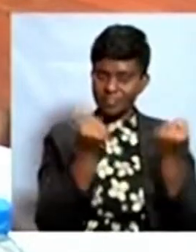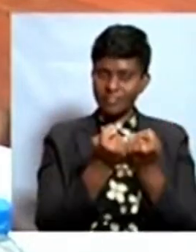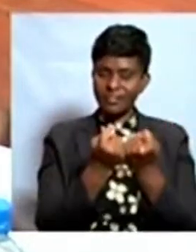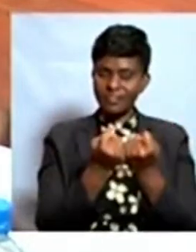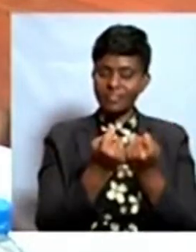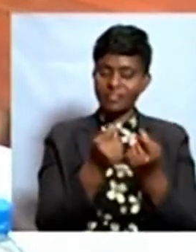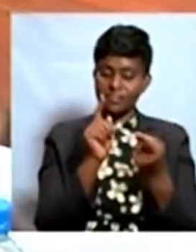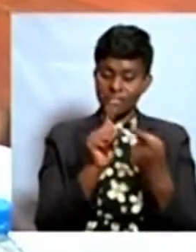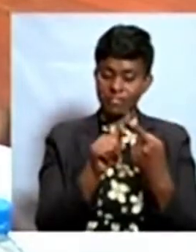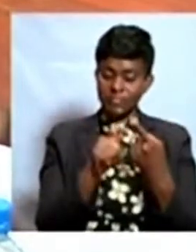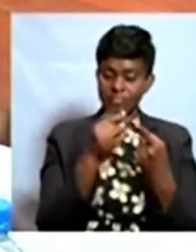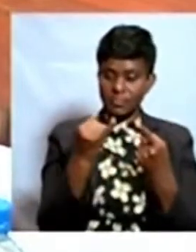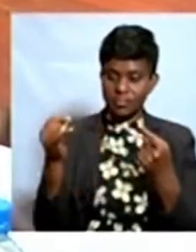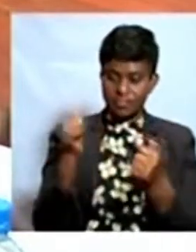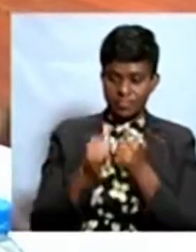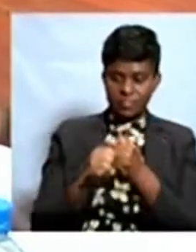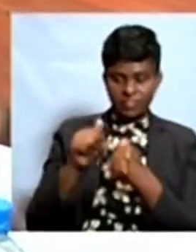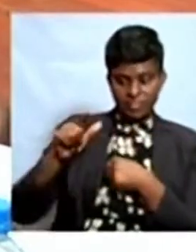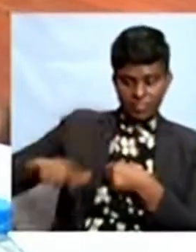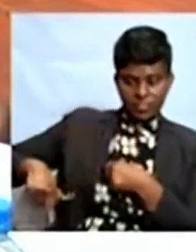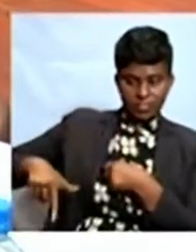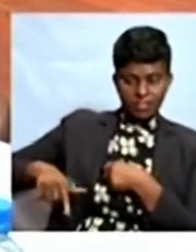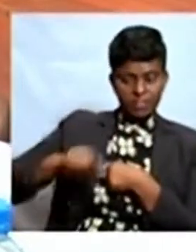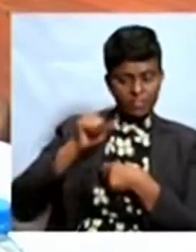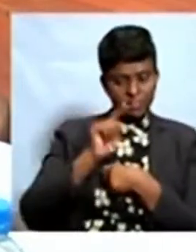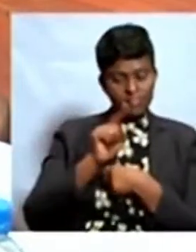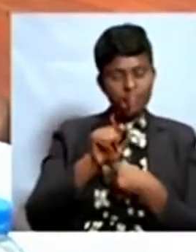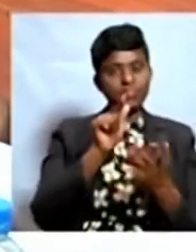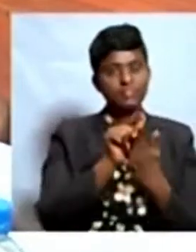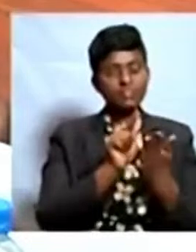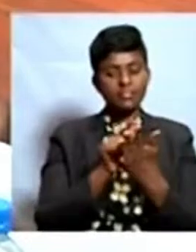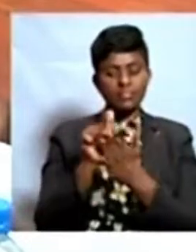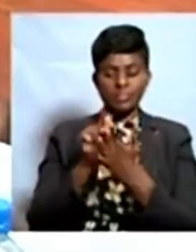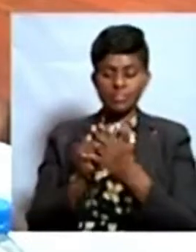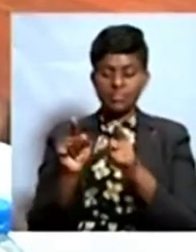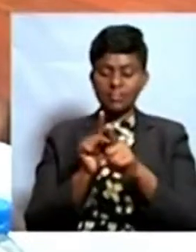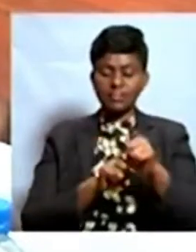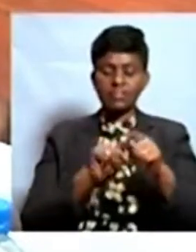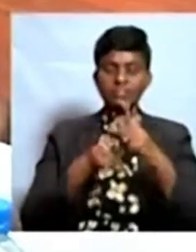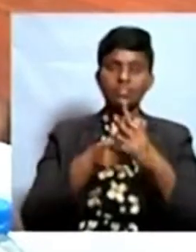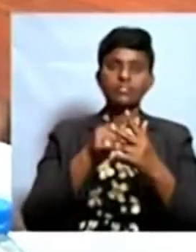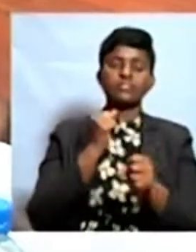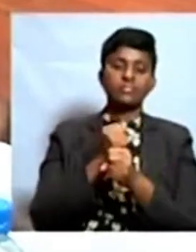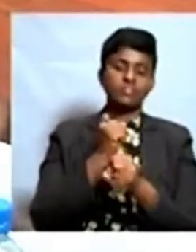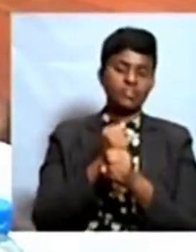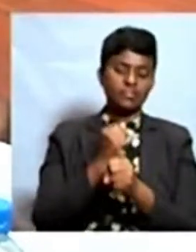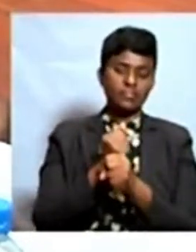one of the issues that delays these laws to be operationalized